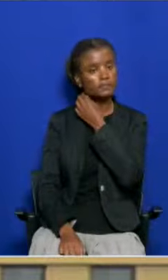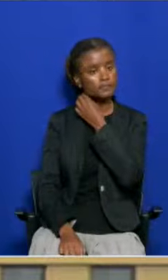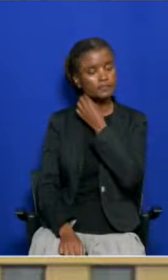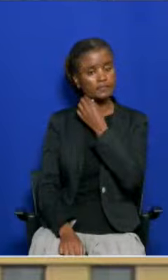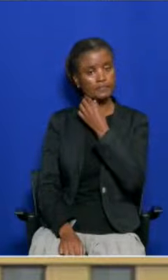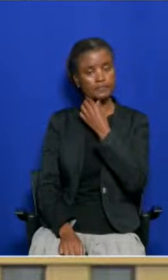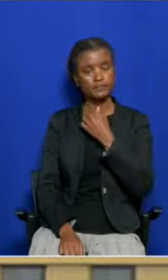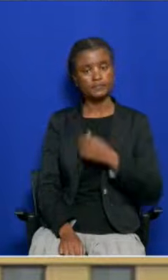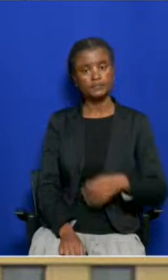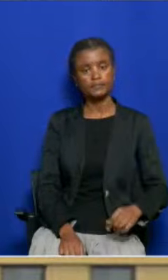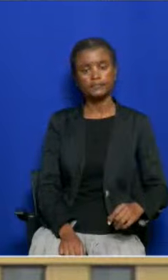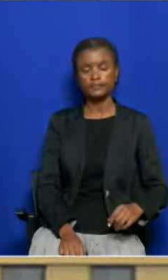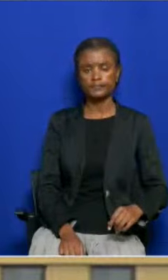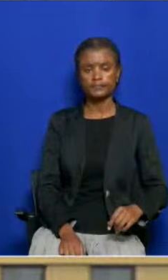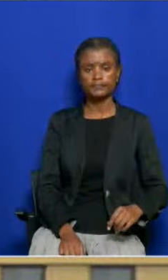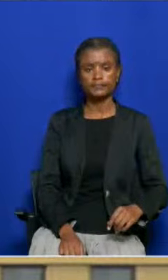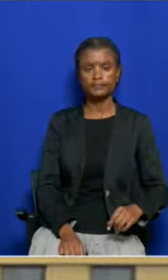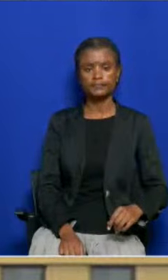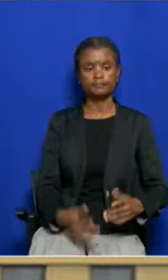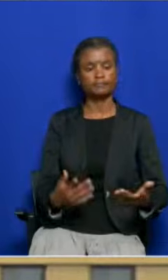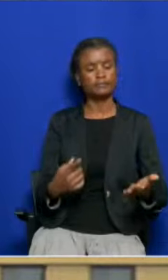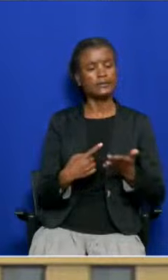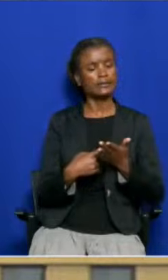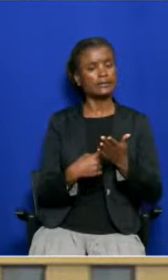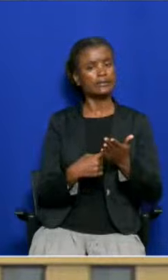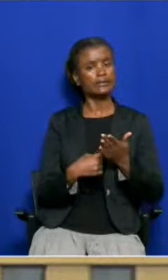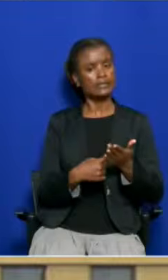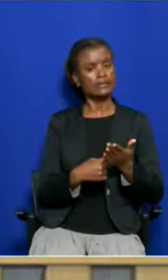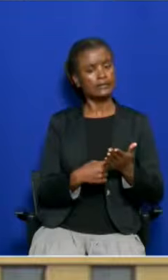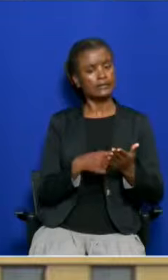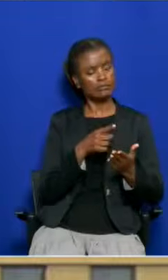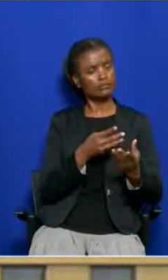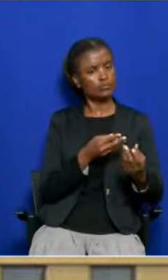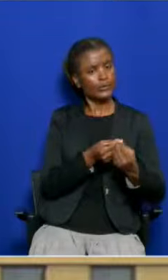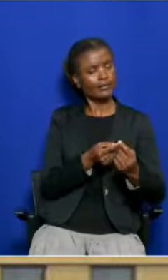And what was the purpose of your discussing them with Mr. Sibanyoni?